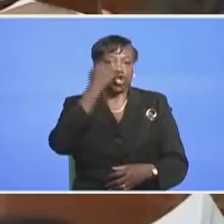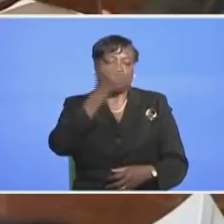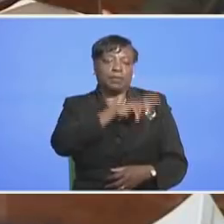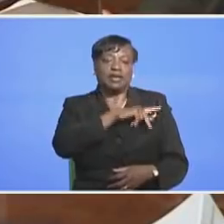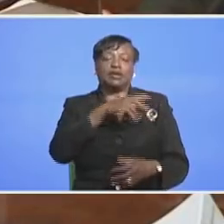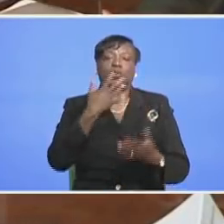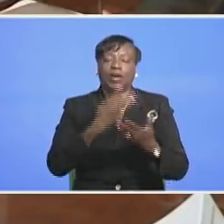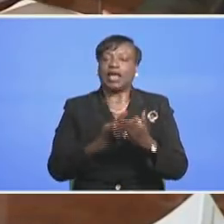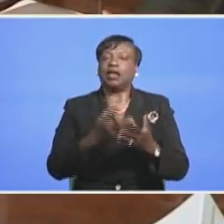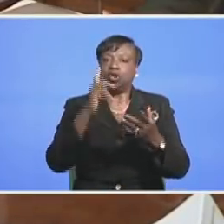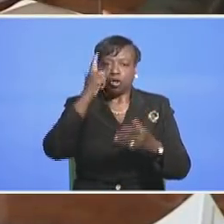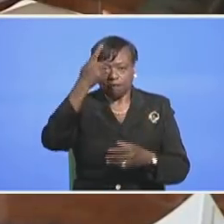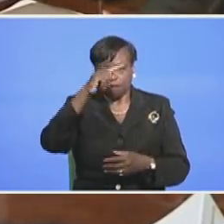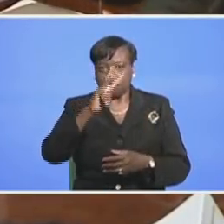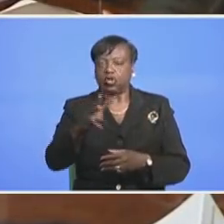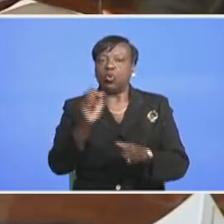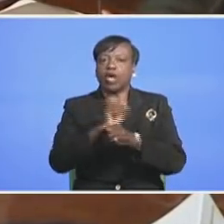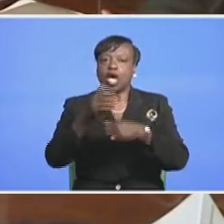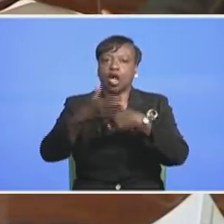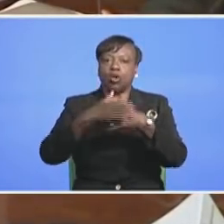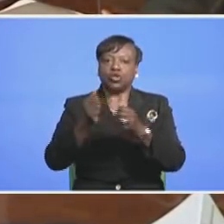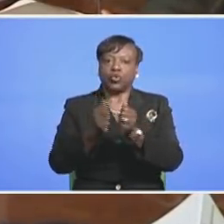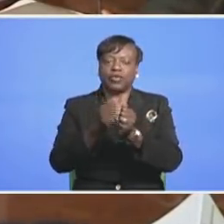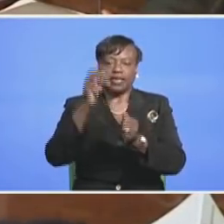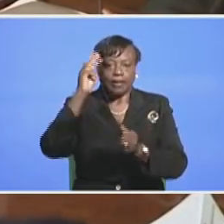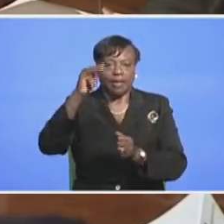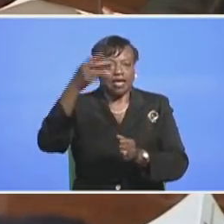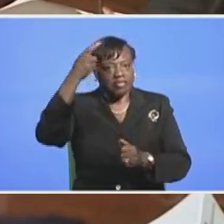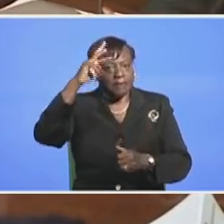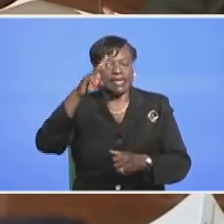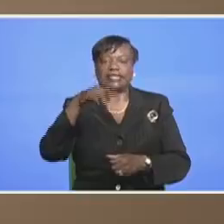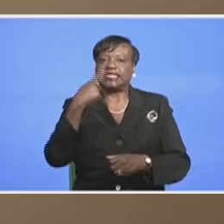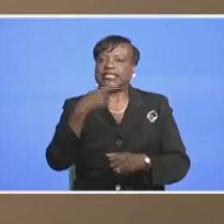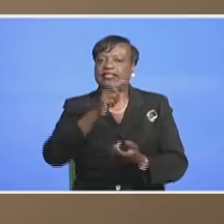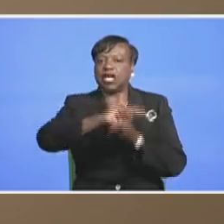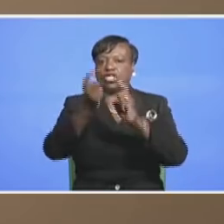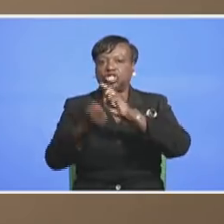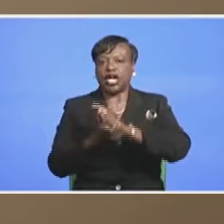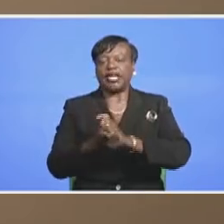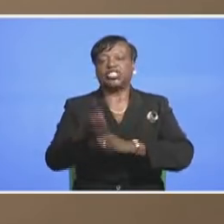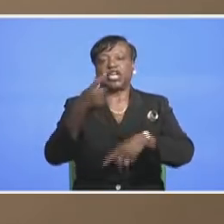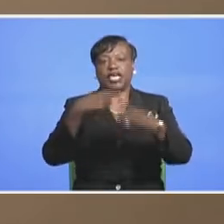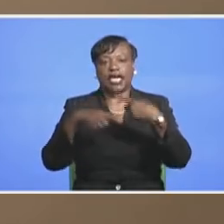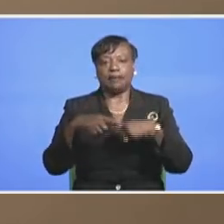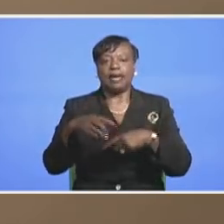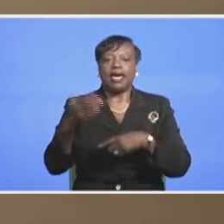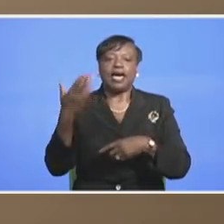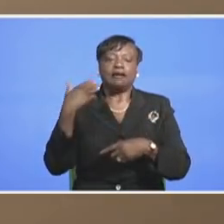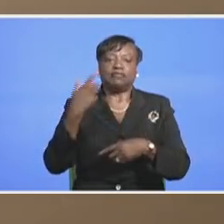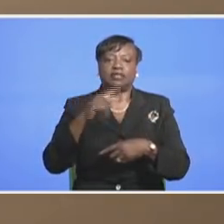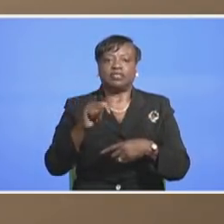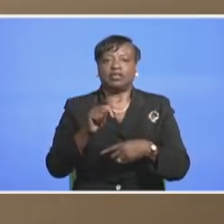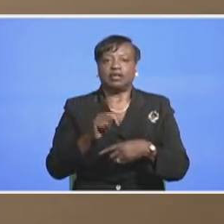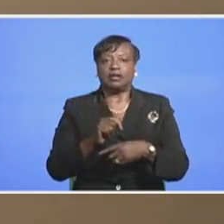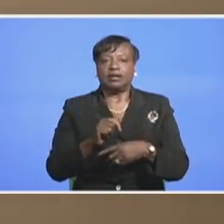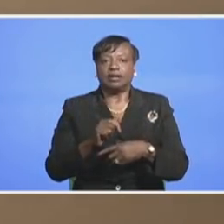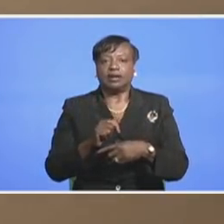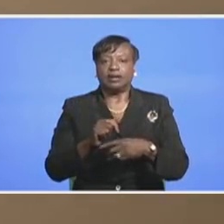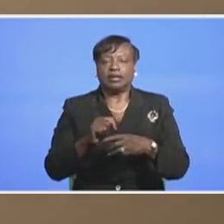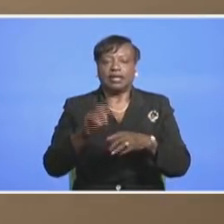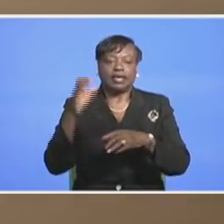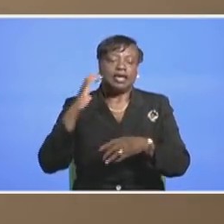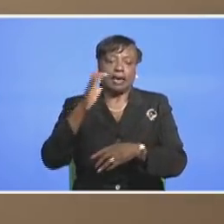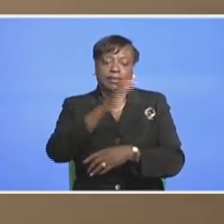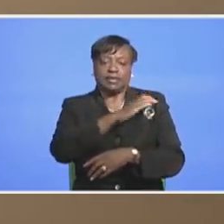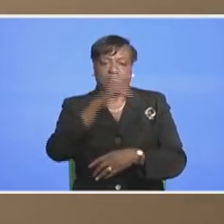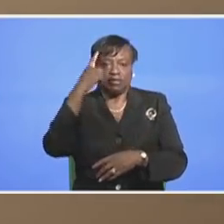him. The minister says the change came after Cabinet decided that it was time to take the department in a new direction. He says